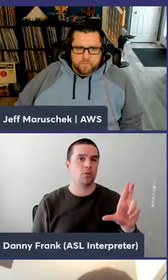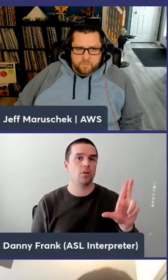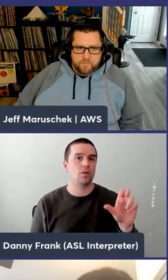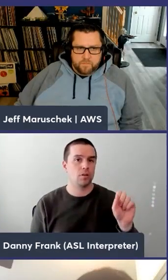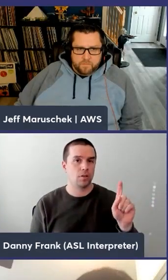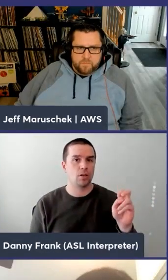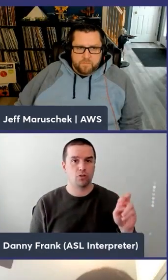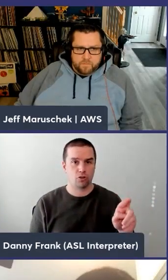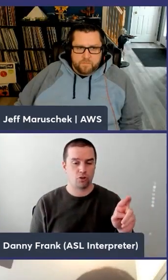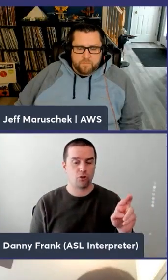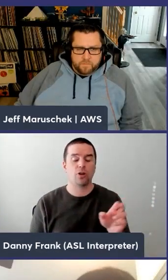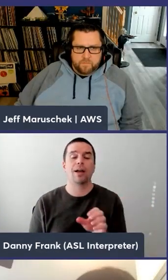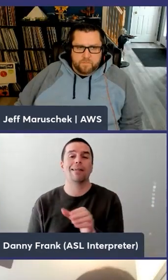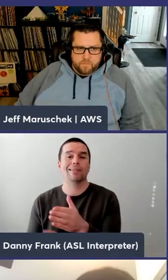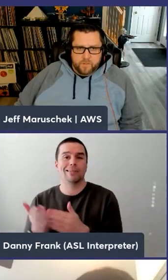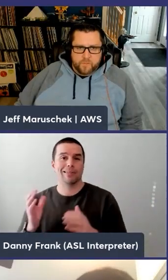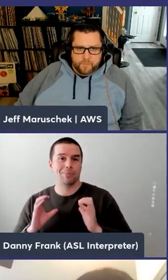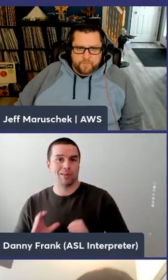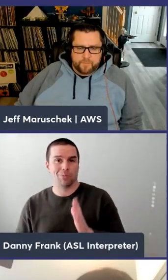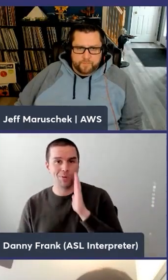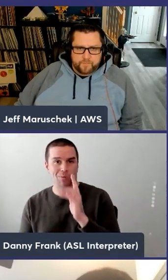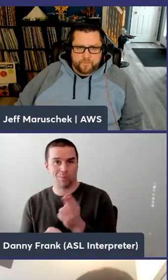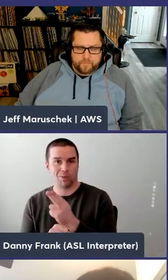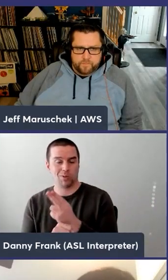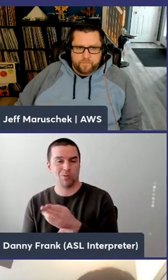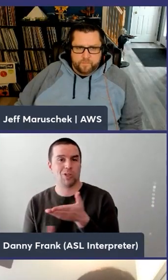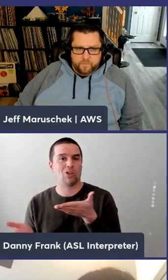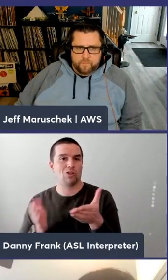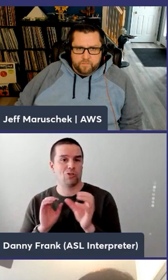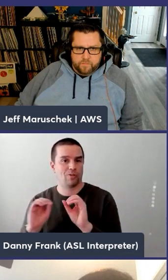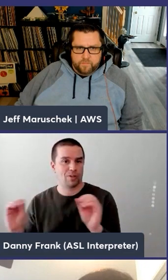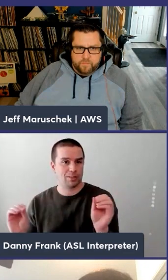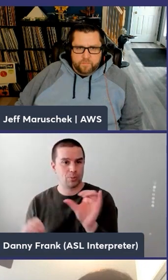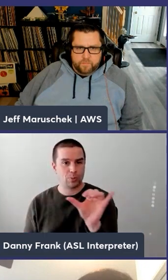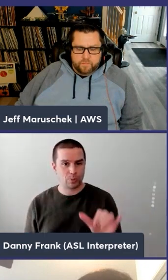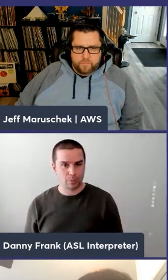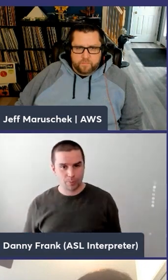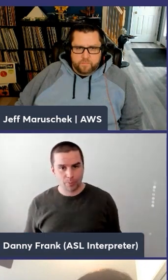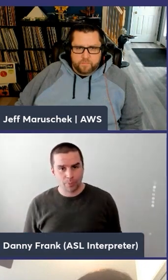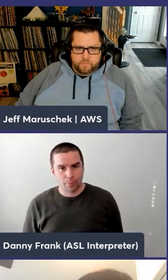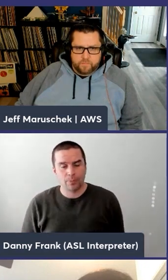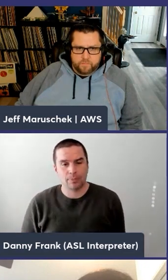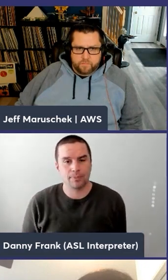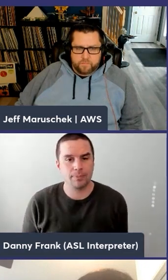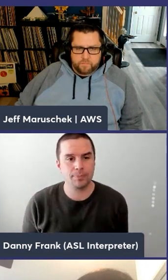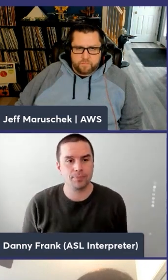good segment of customers using serverless as well. So,